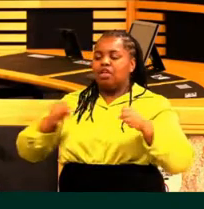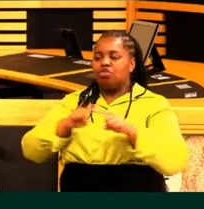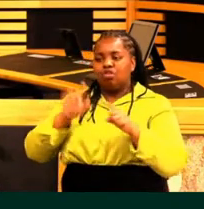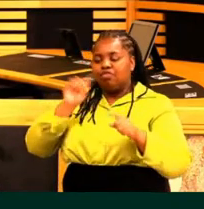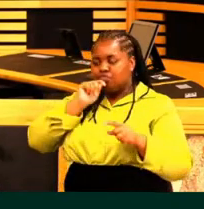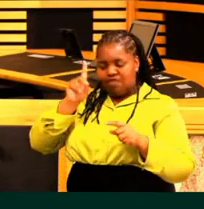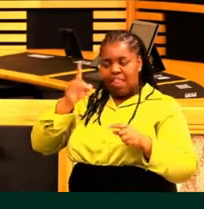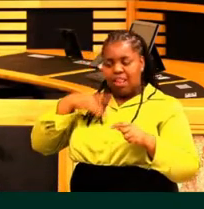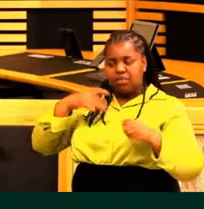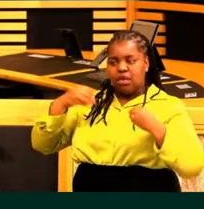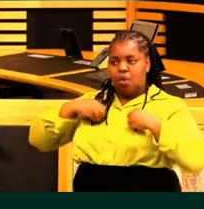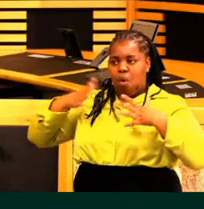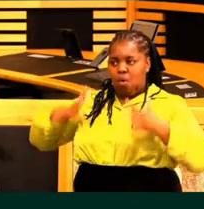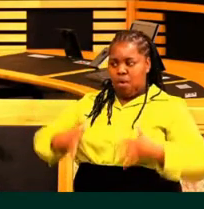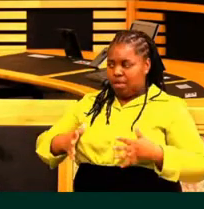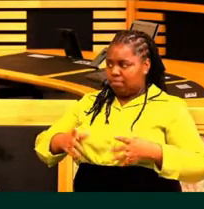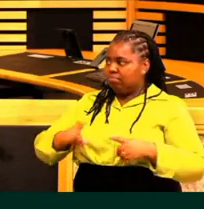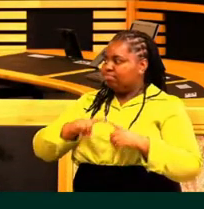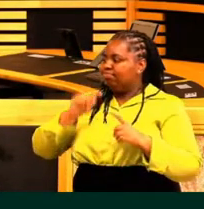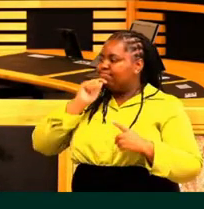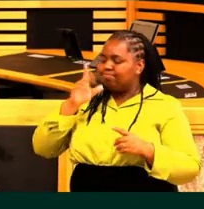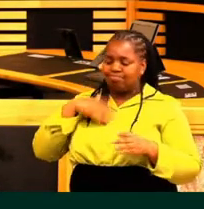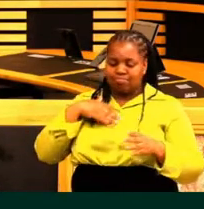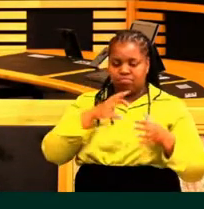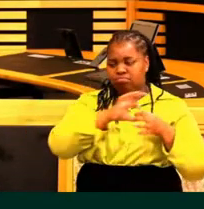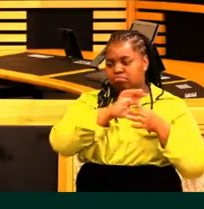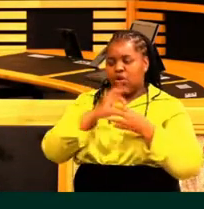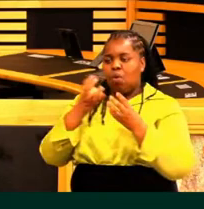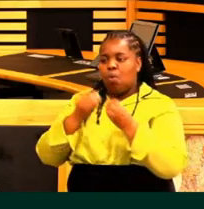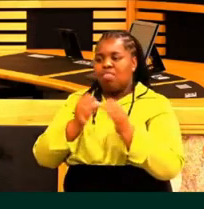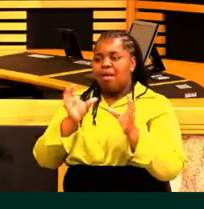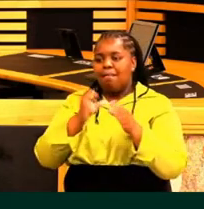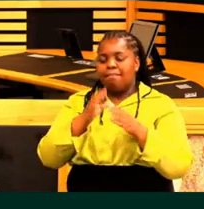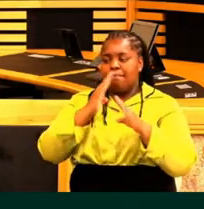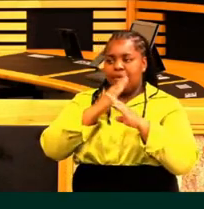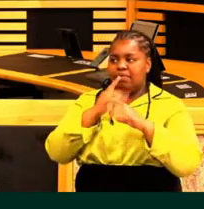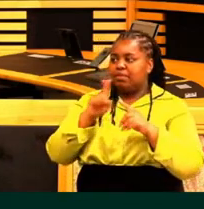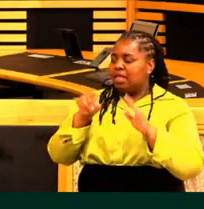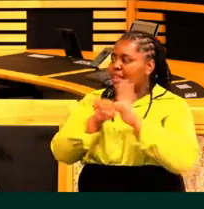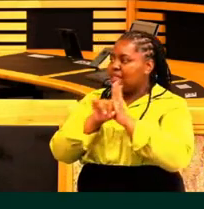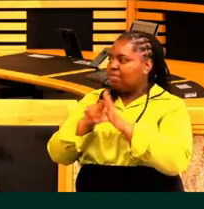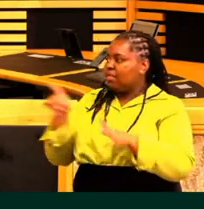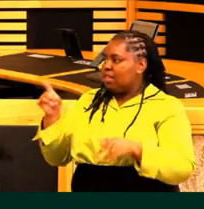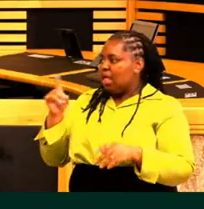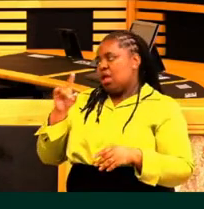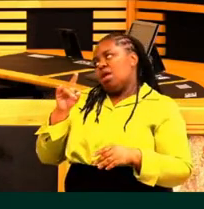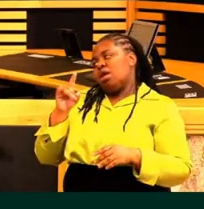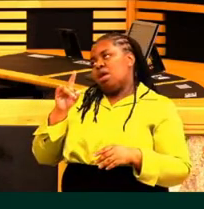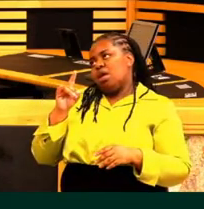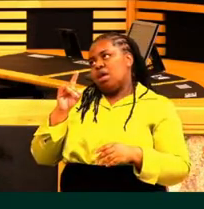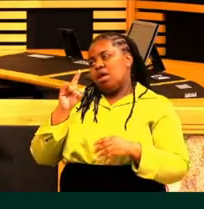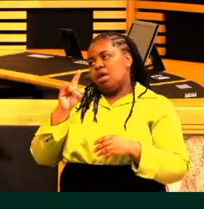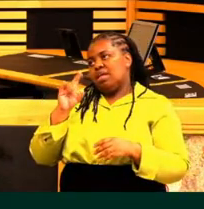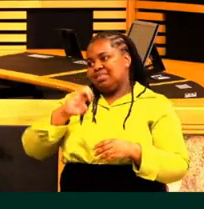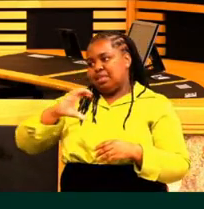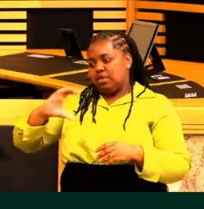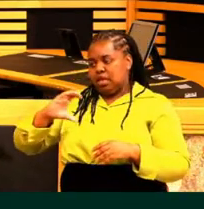curriculum that does not speak to the priority sectors as identified by the Eastern Cape development agencies